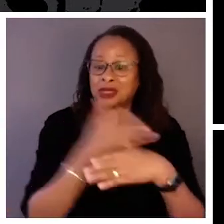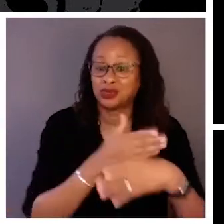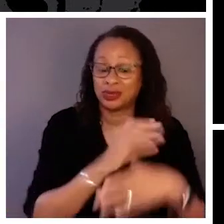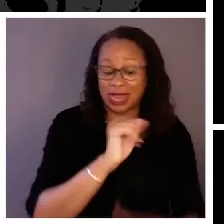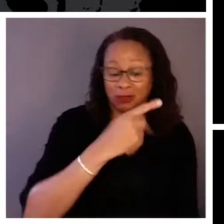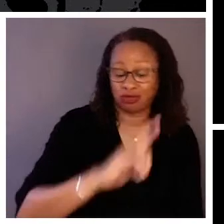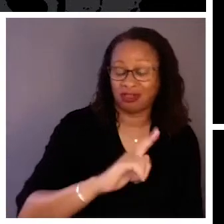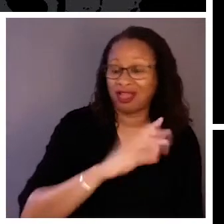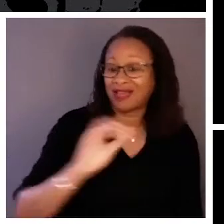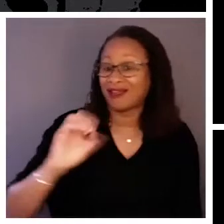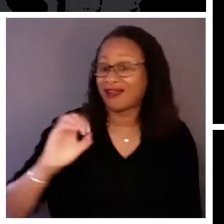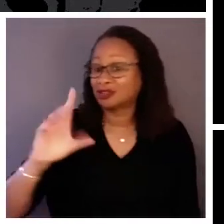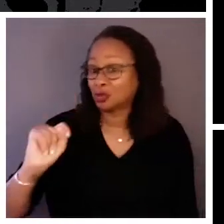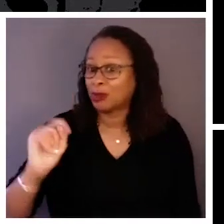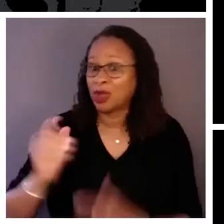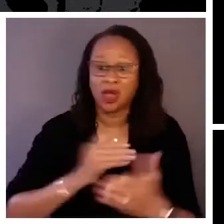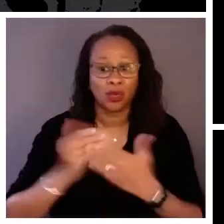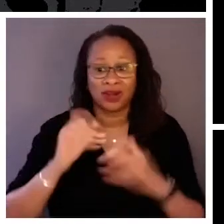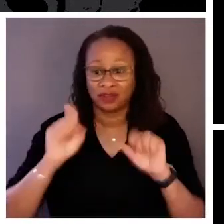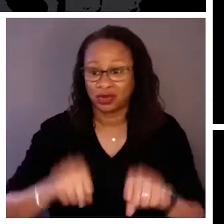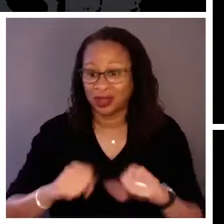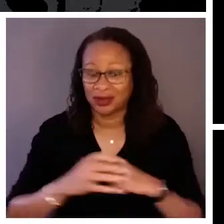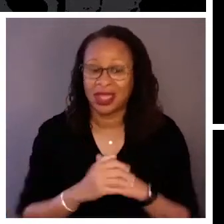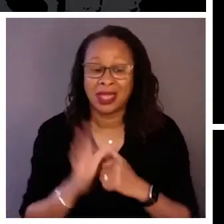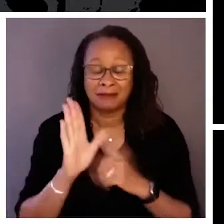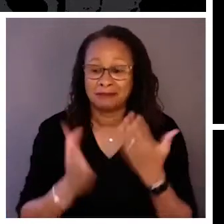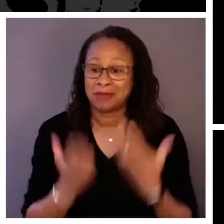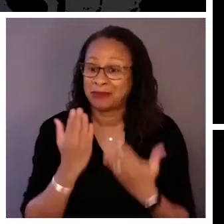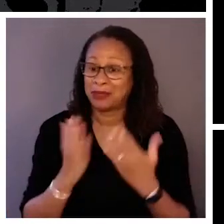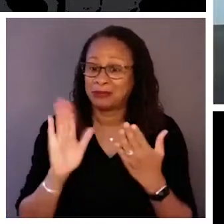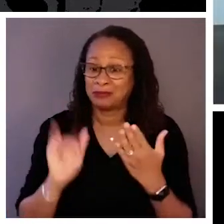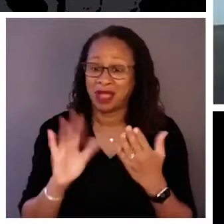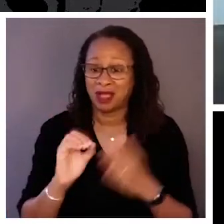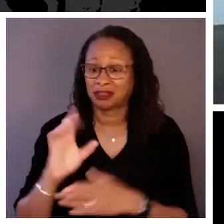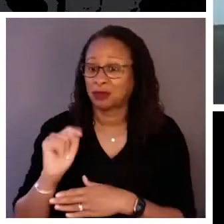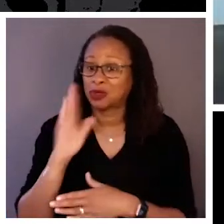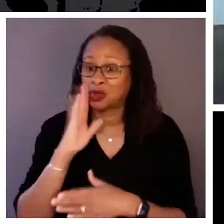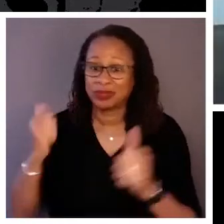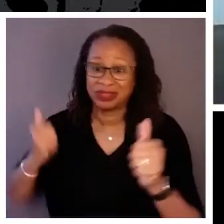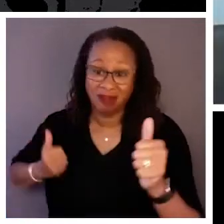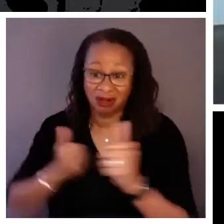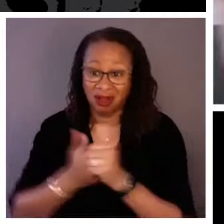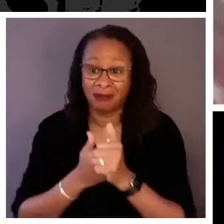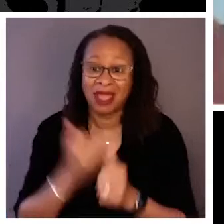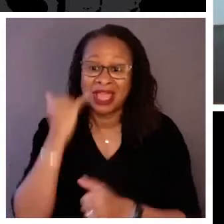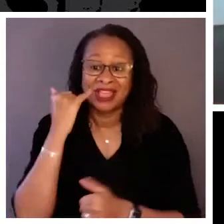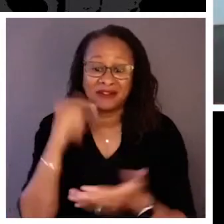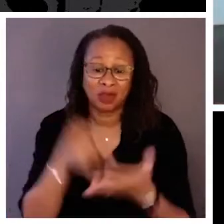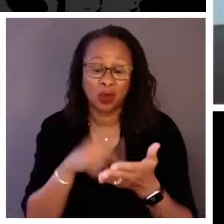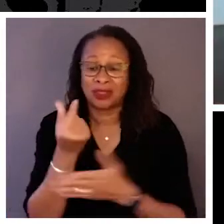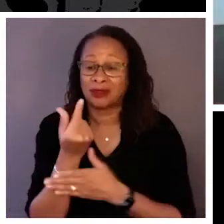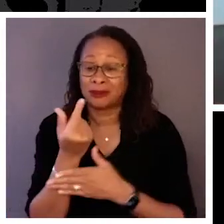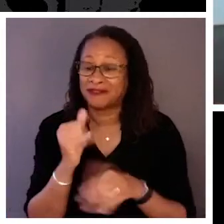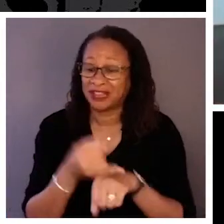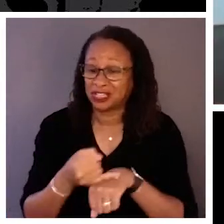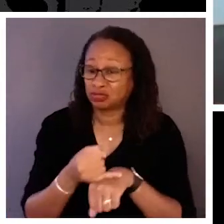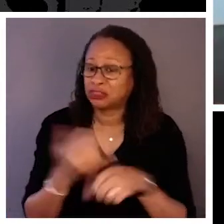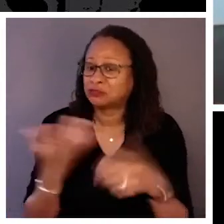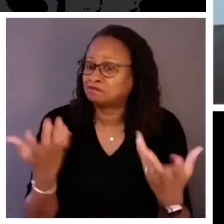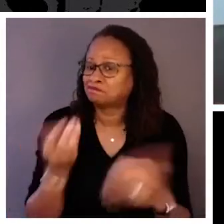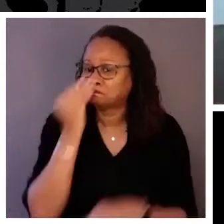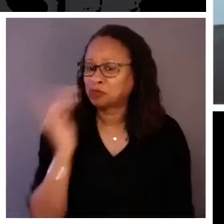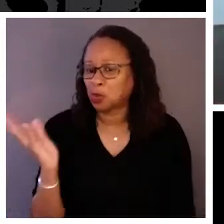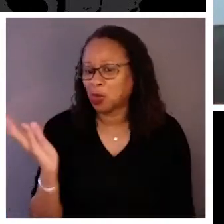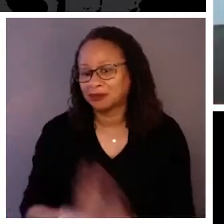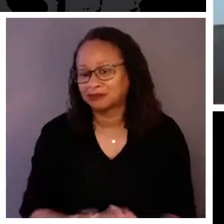Great. Whatever you can. So maybe by October, you'll be almost caught up. And if you owe a little bit of interest, so what? You know,